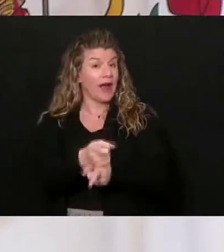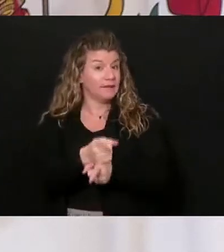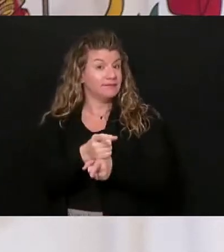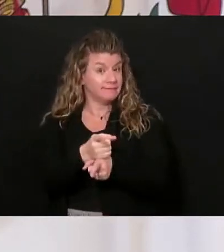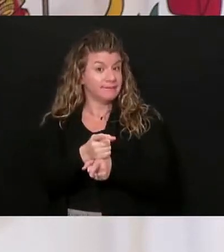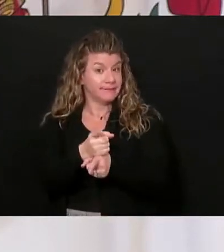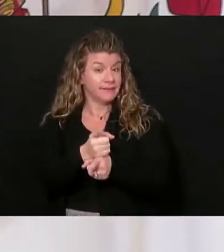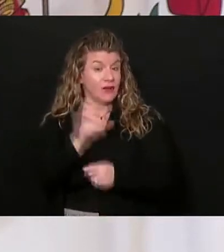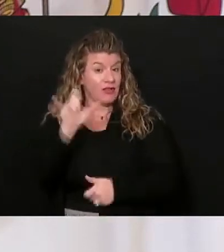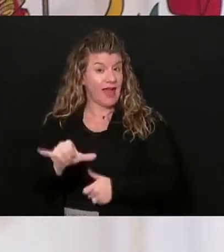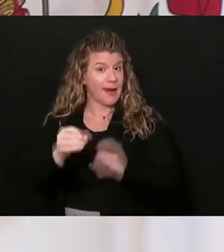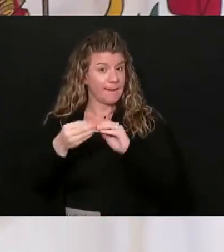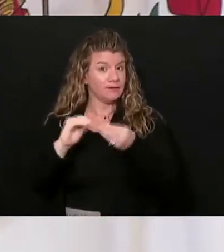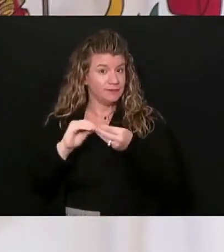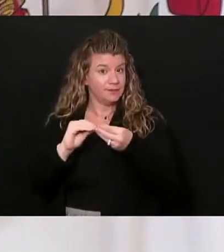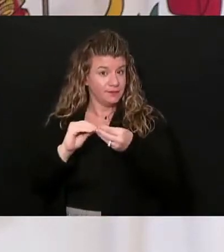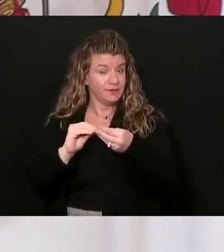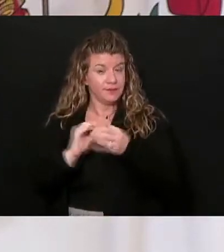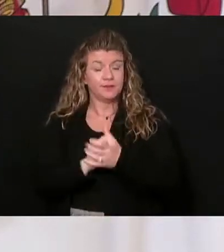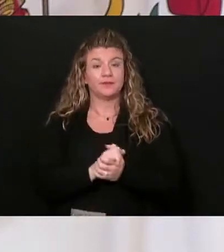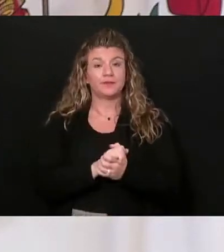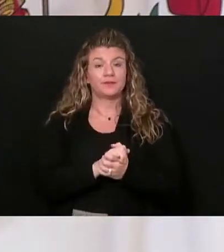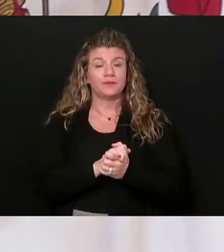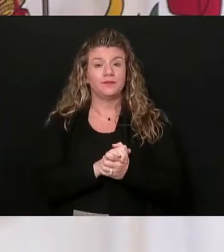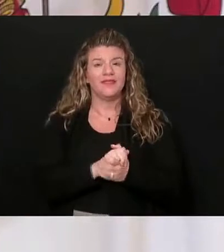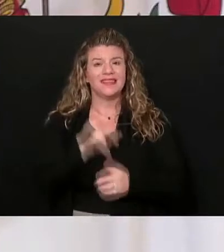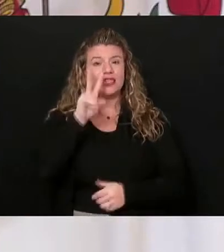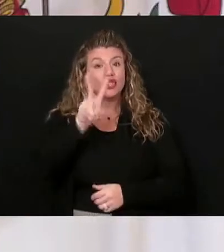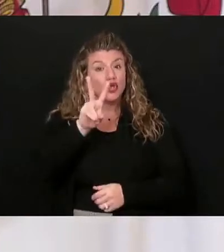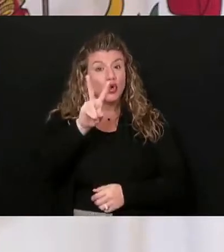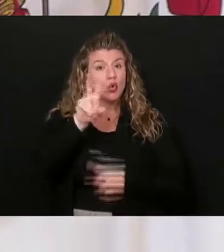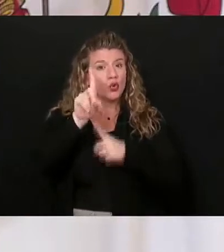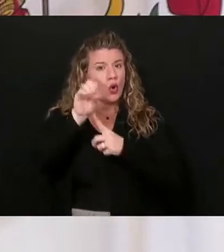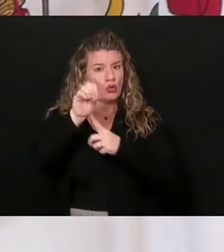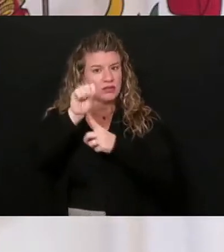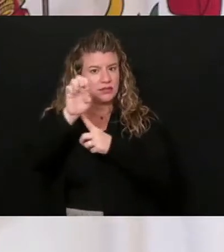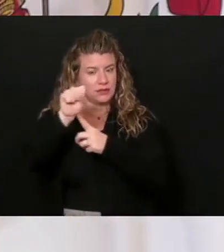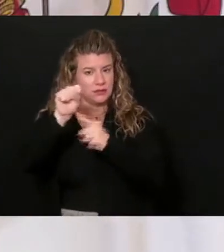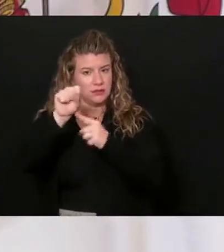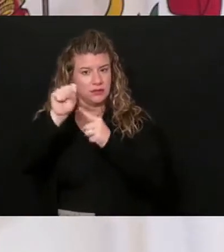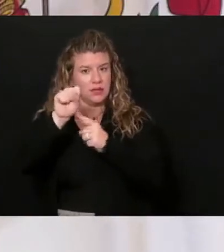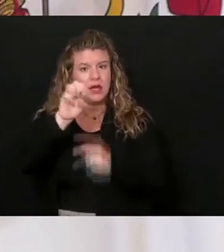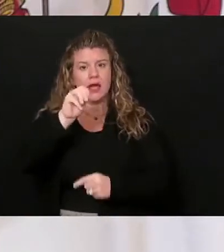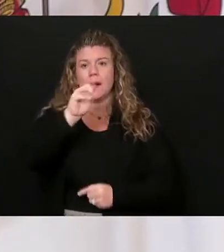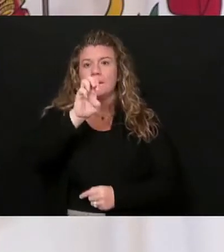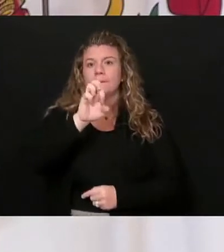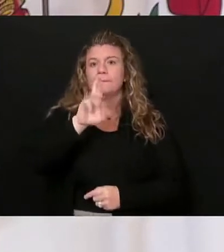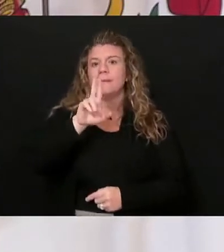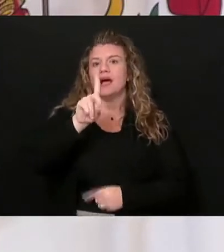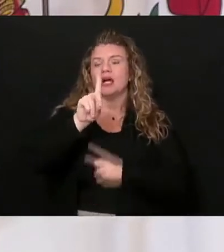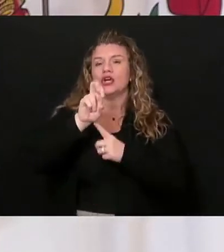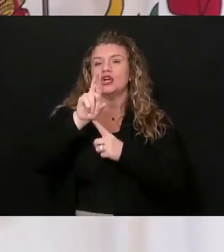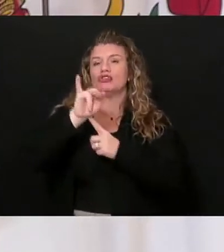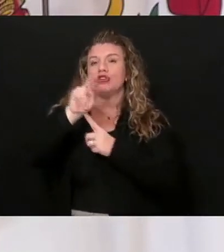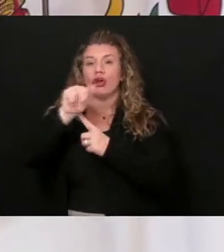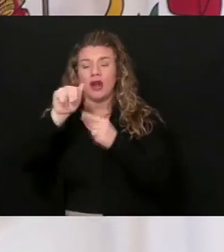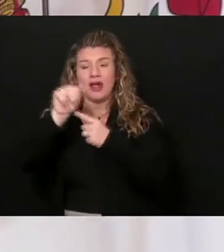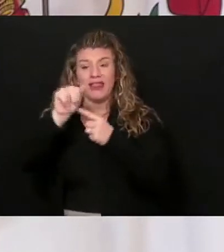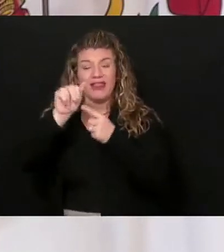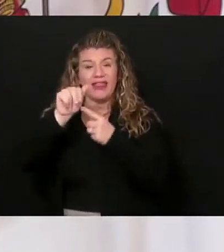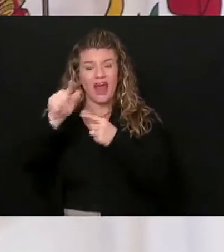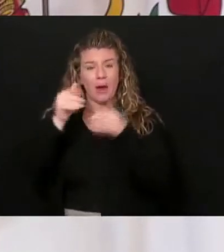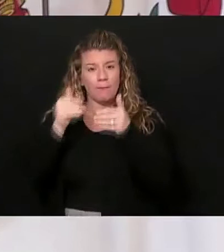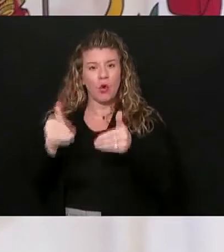you know, and it's a 2-dose thing. Moderna is moving to get